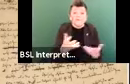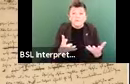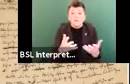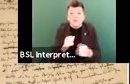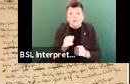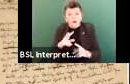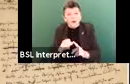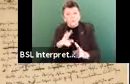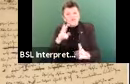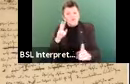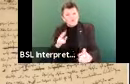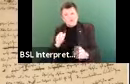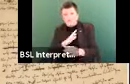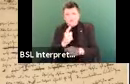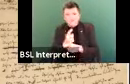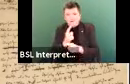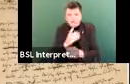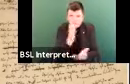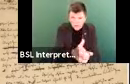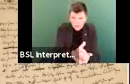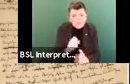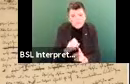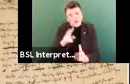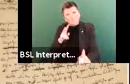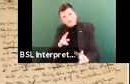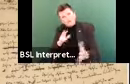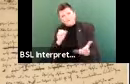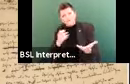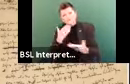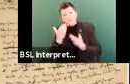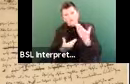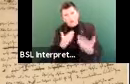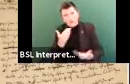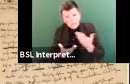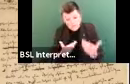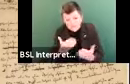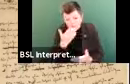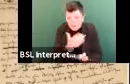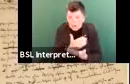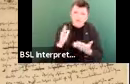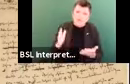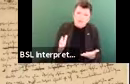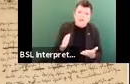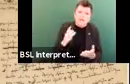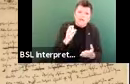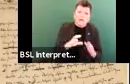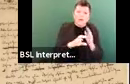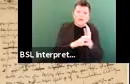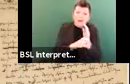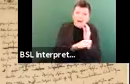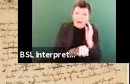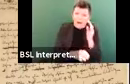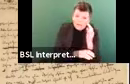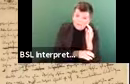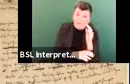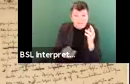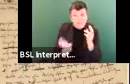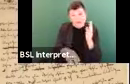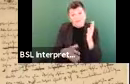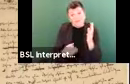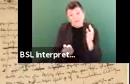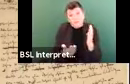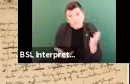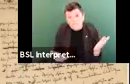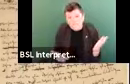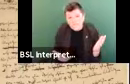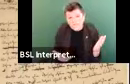of the subjective terms, but in objective terms, it's clear that class are back soon. In